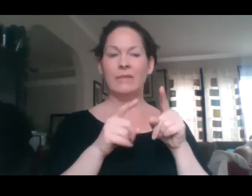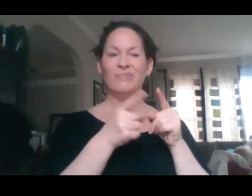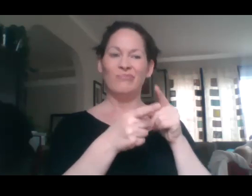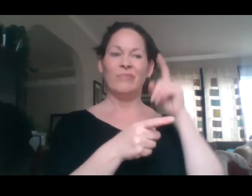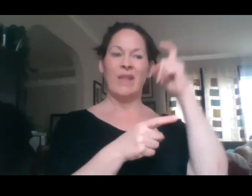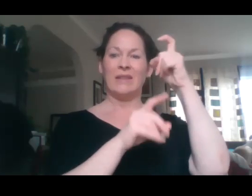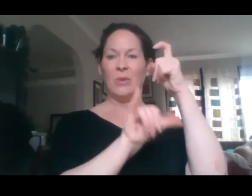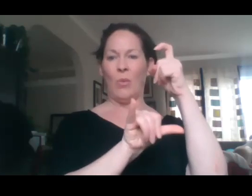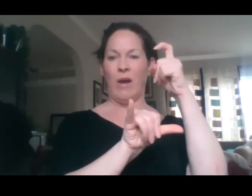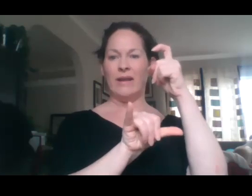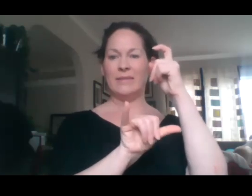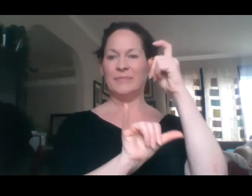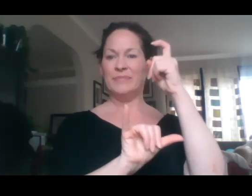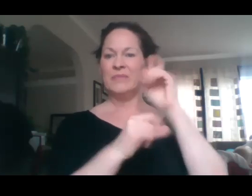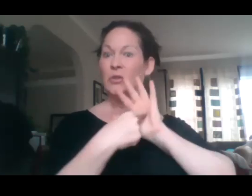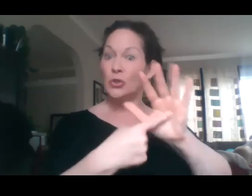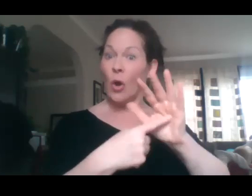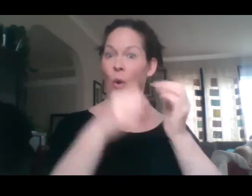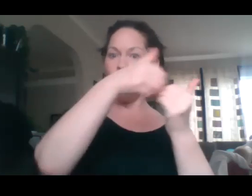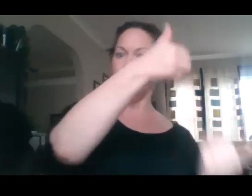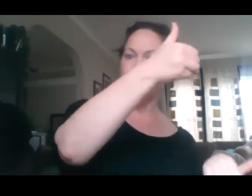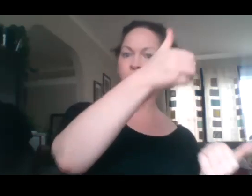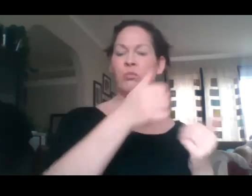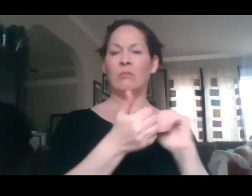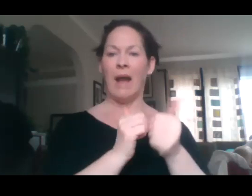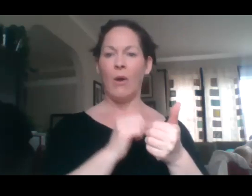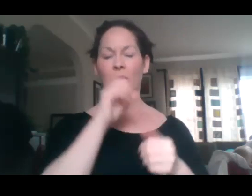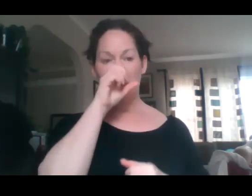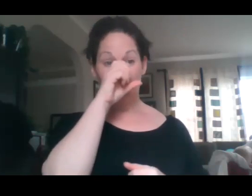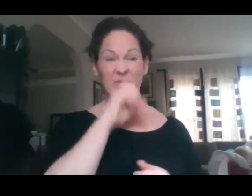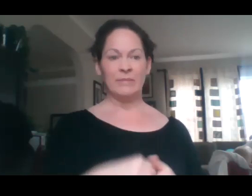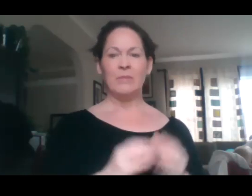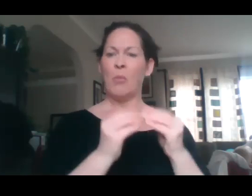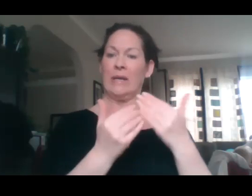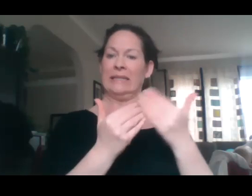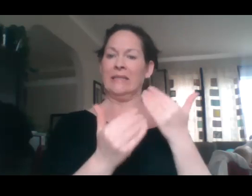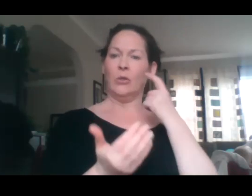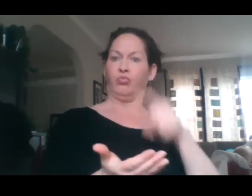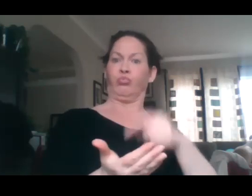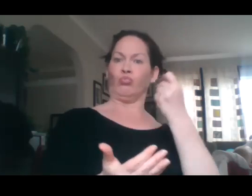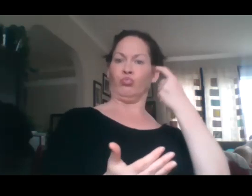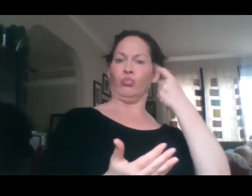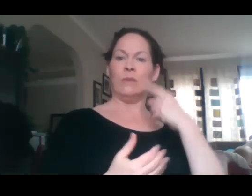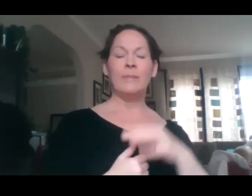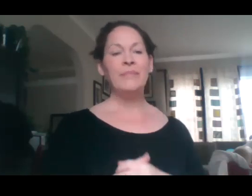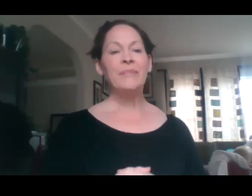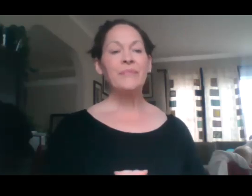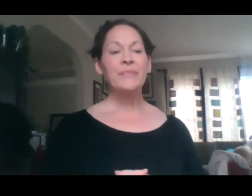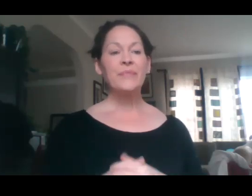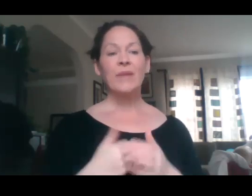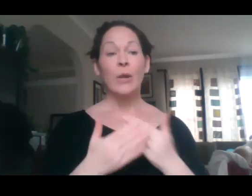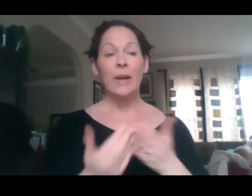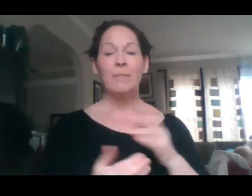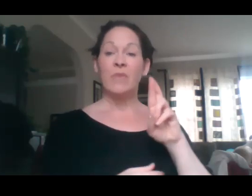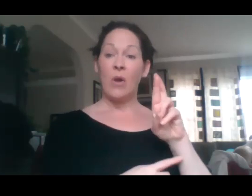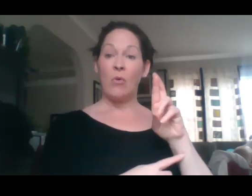domain. I'm trying to use x and y because that's how we see the graphs right now. But this